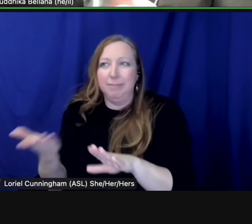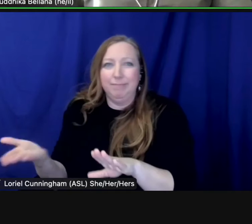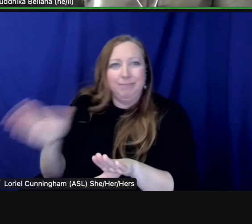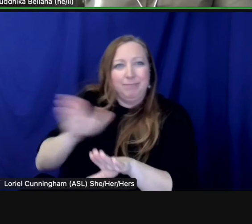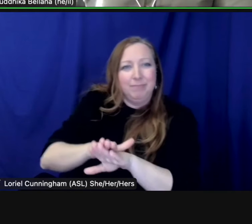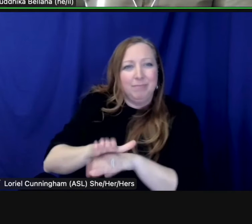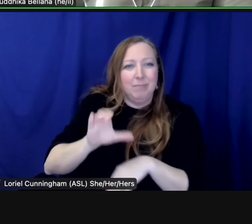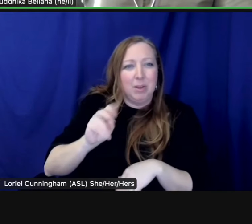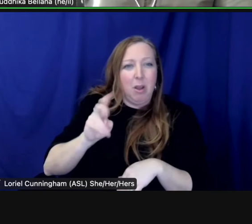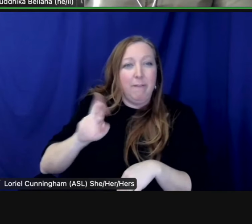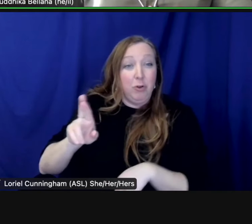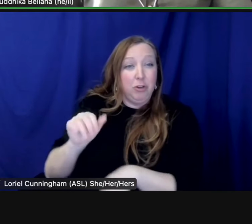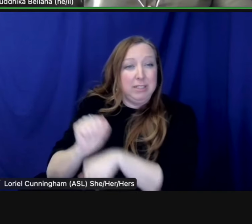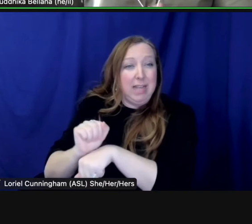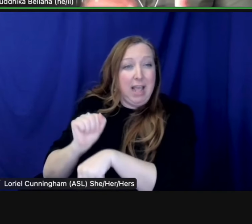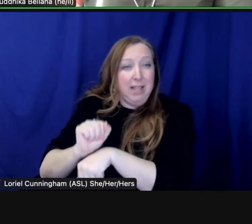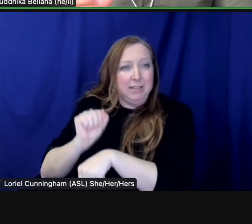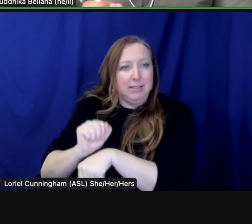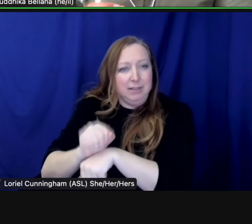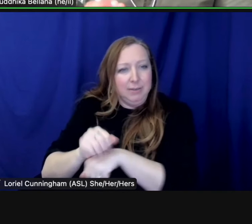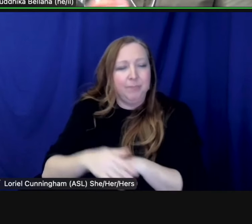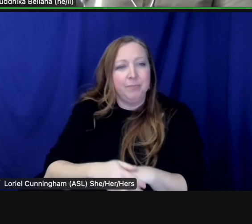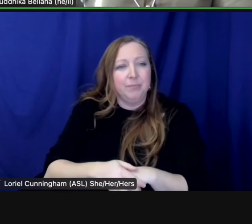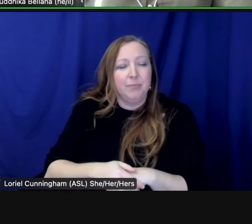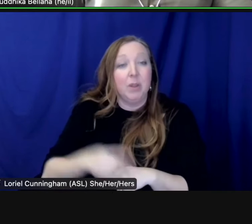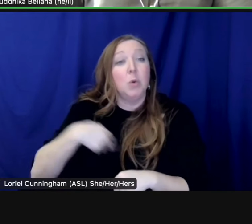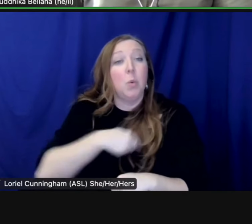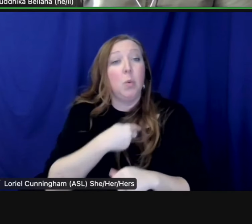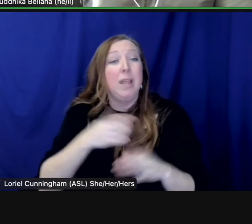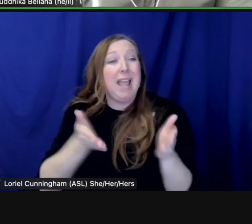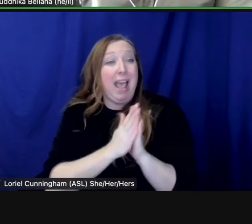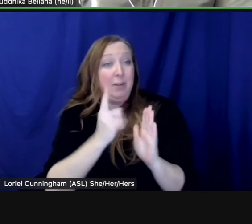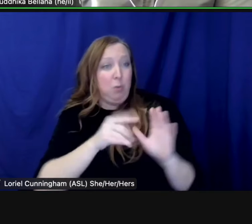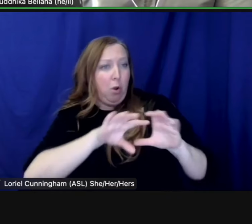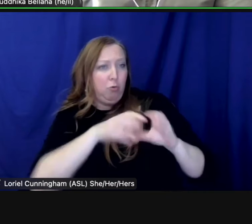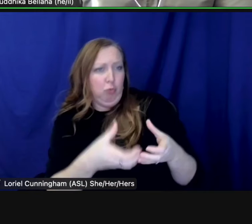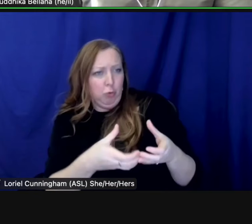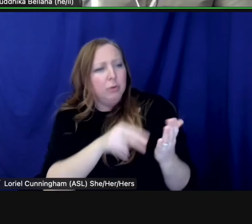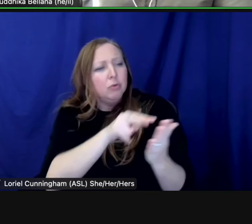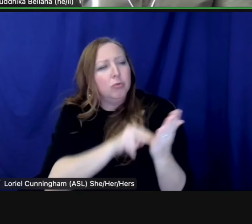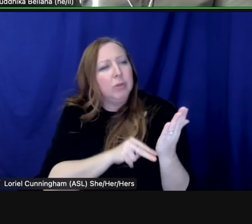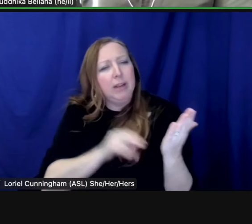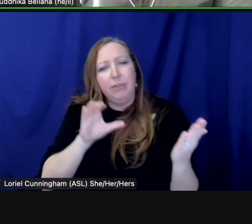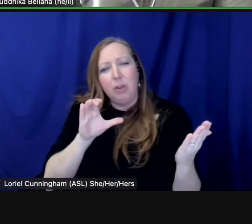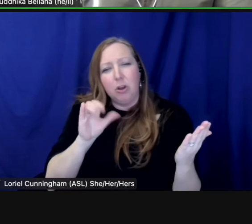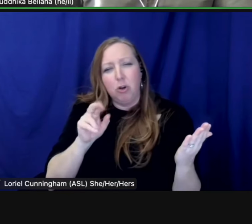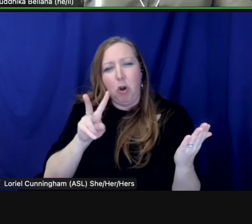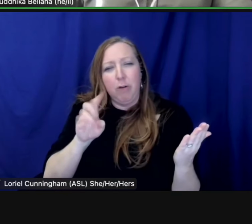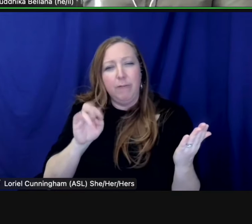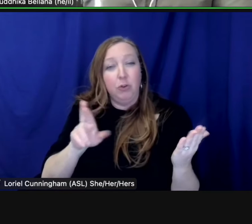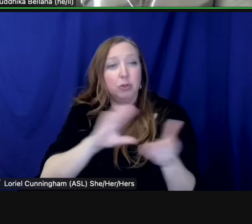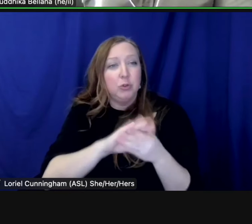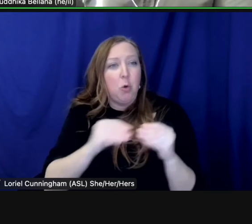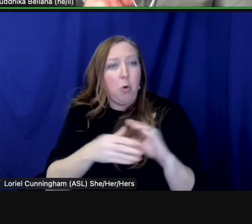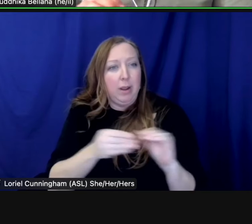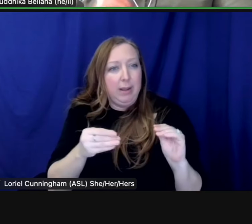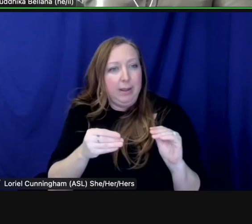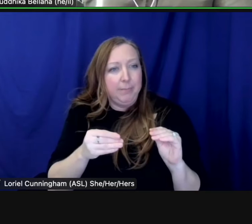set of participants, read the Carver story, but performing an emotional judgment for